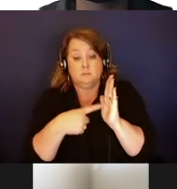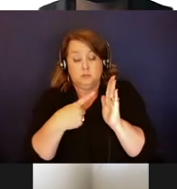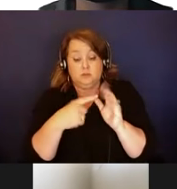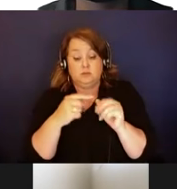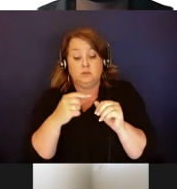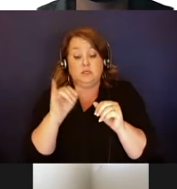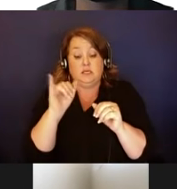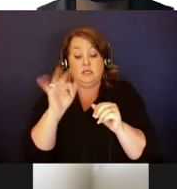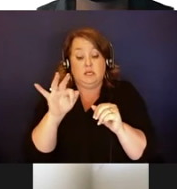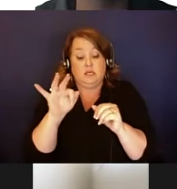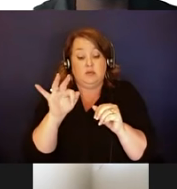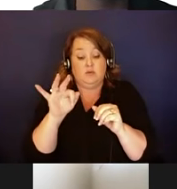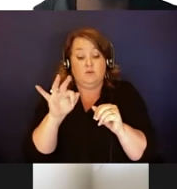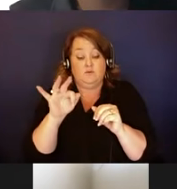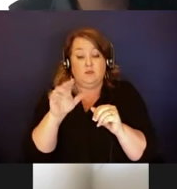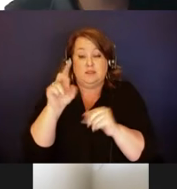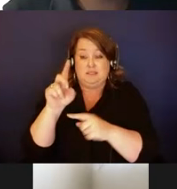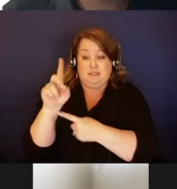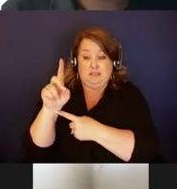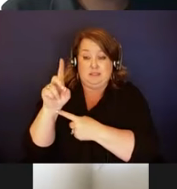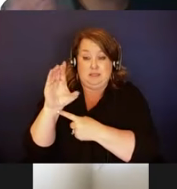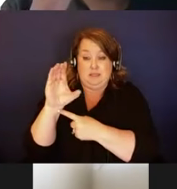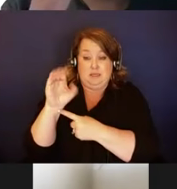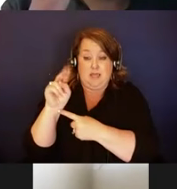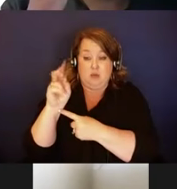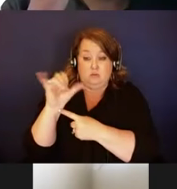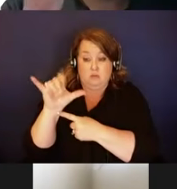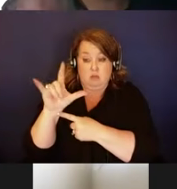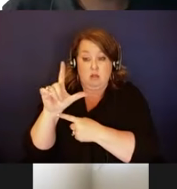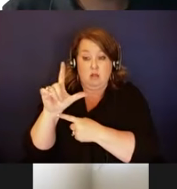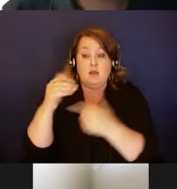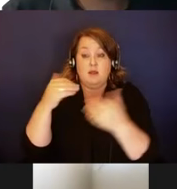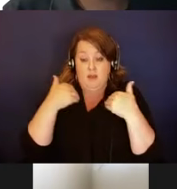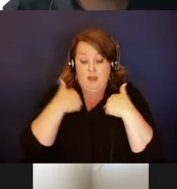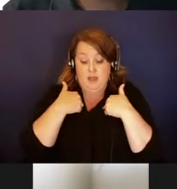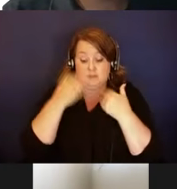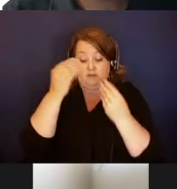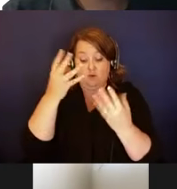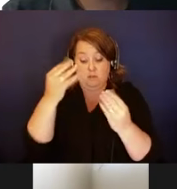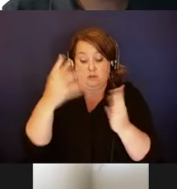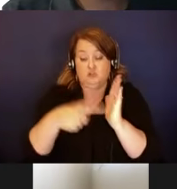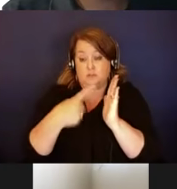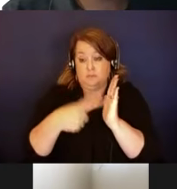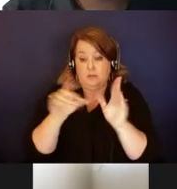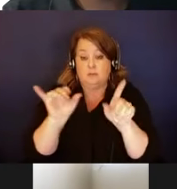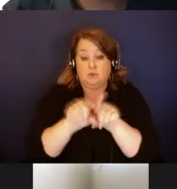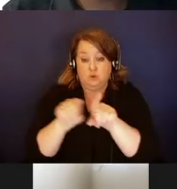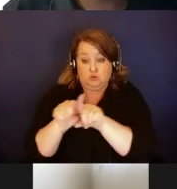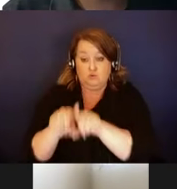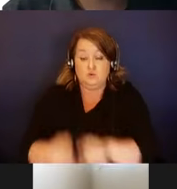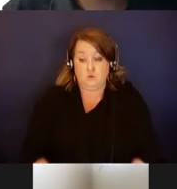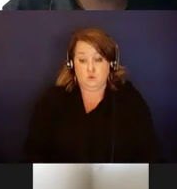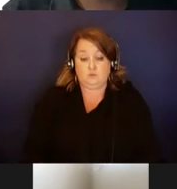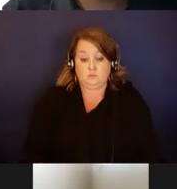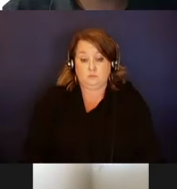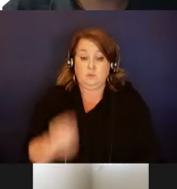if you DD councils have information sometimes as well, or